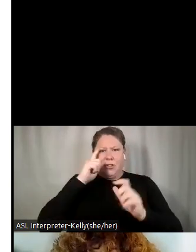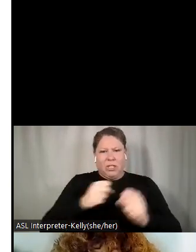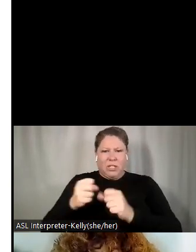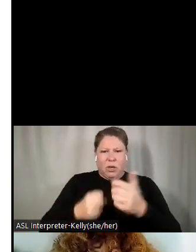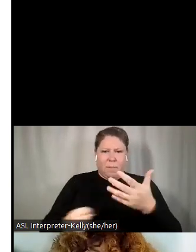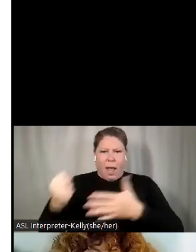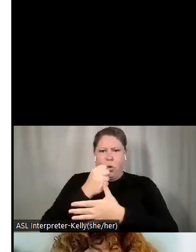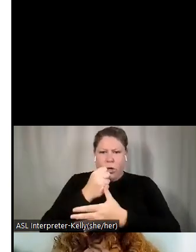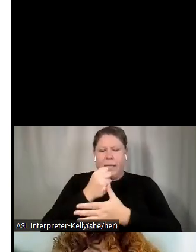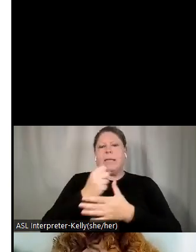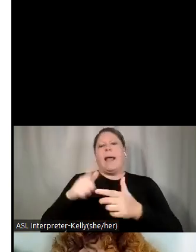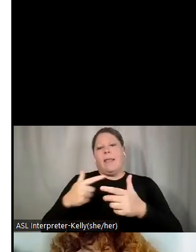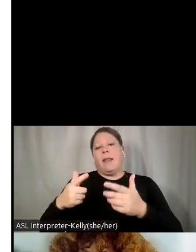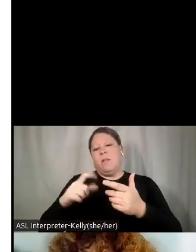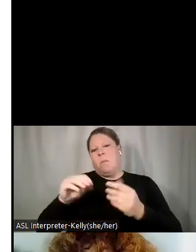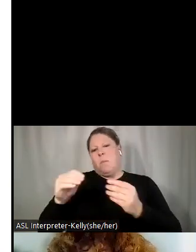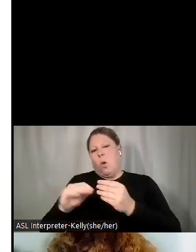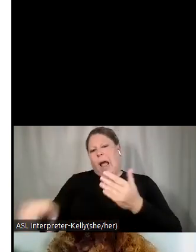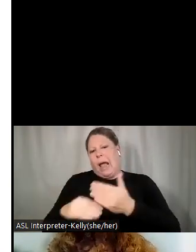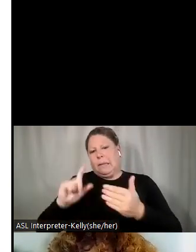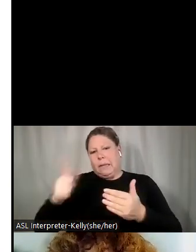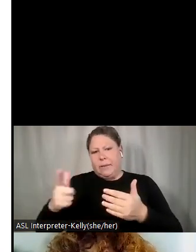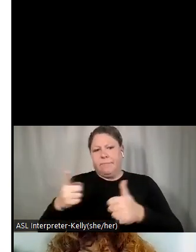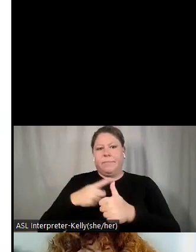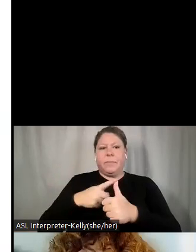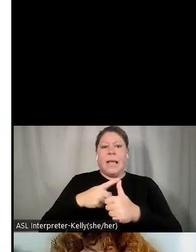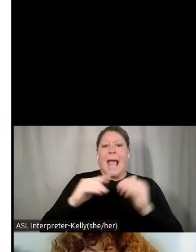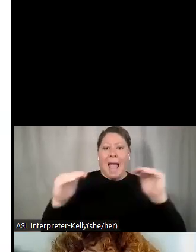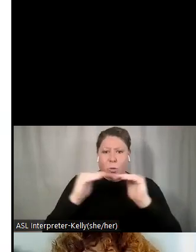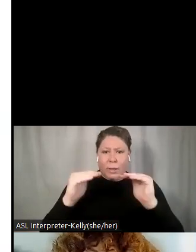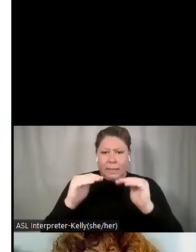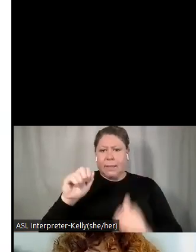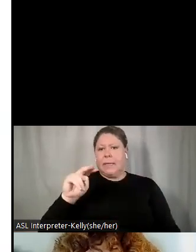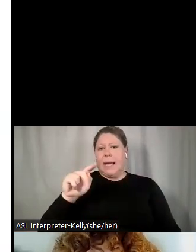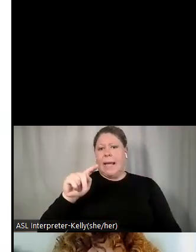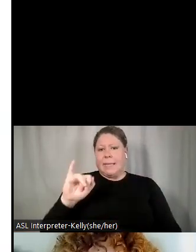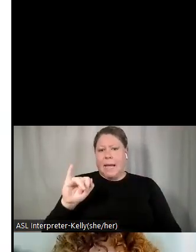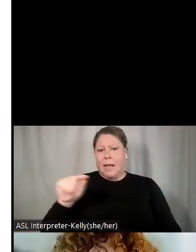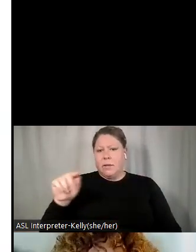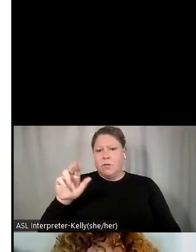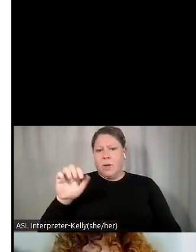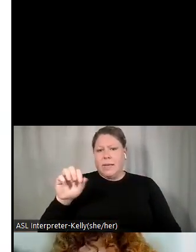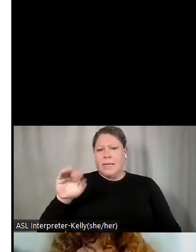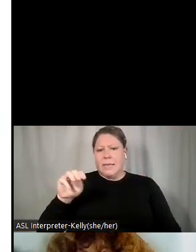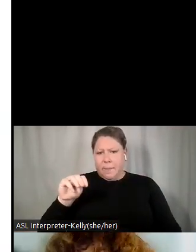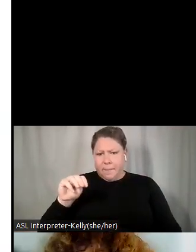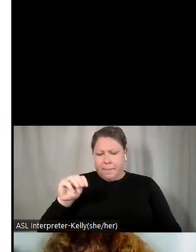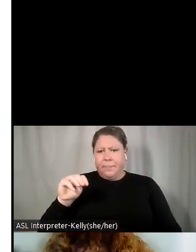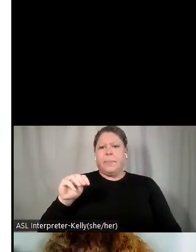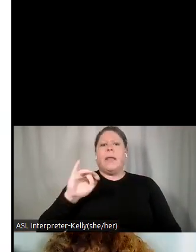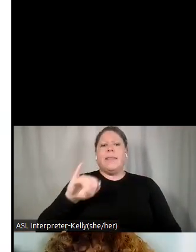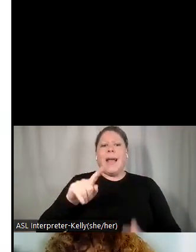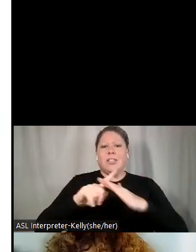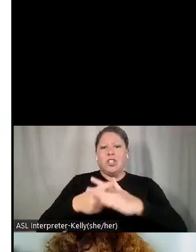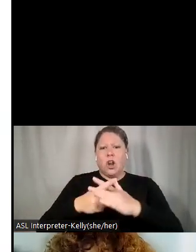added over time. The first was equity and anti-racism. And that really began more as a homegrown